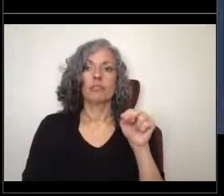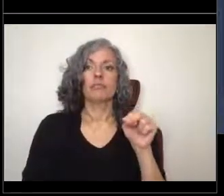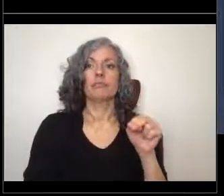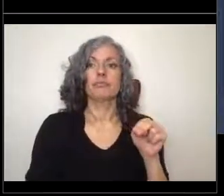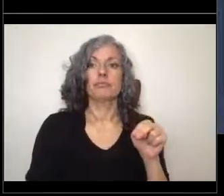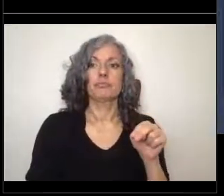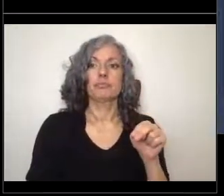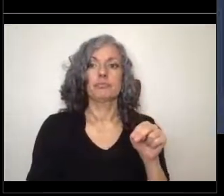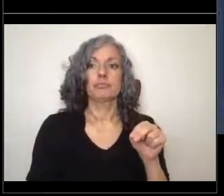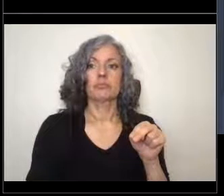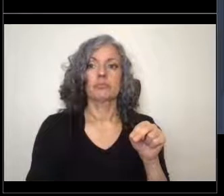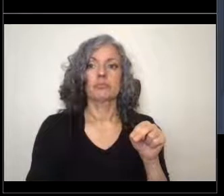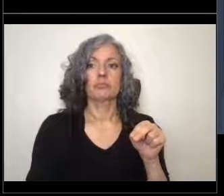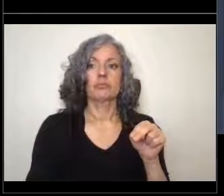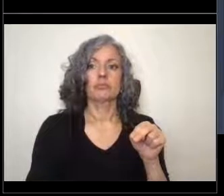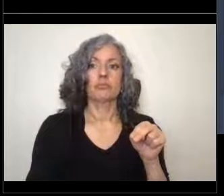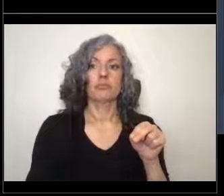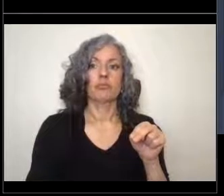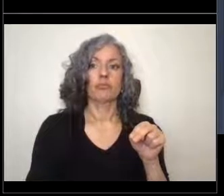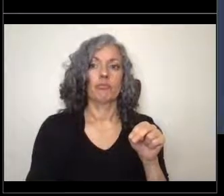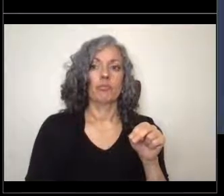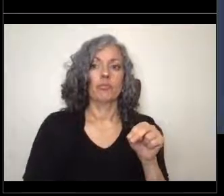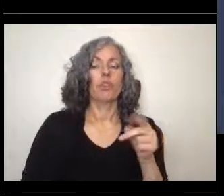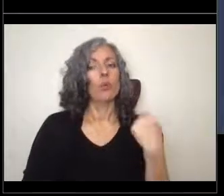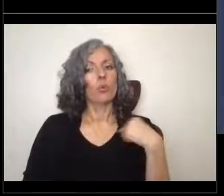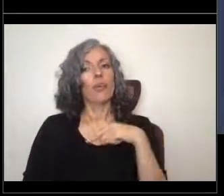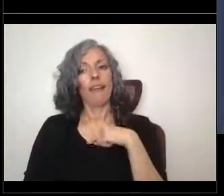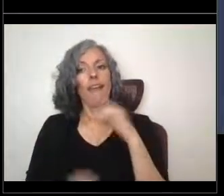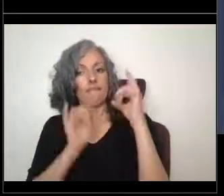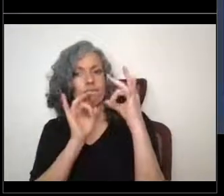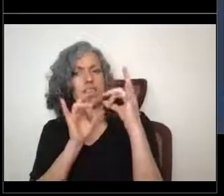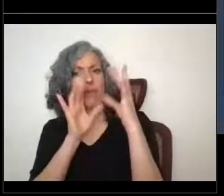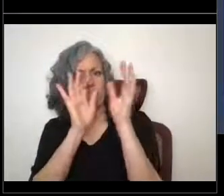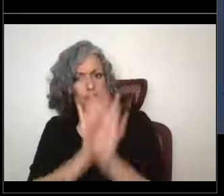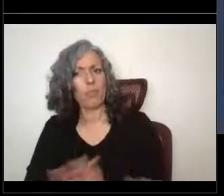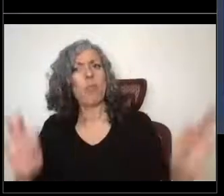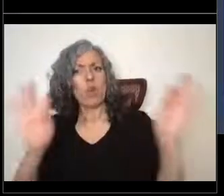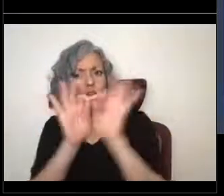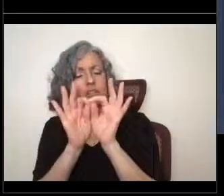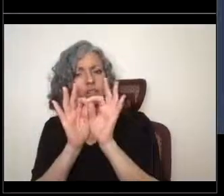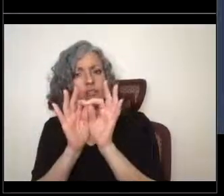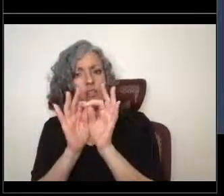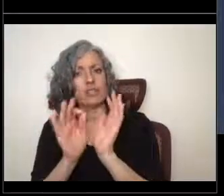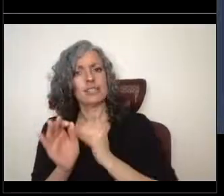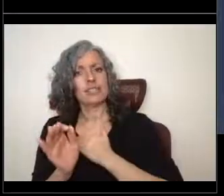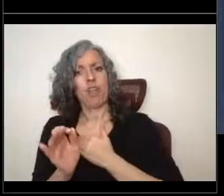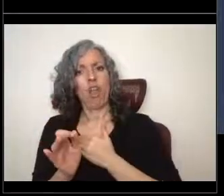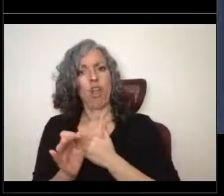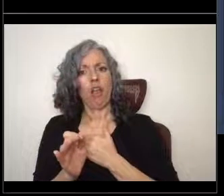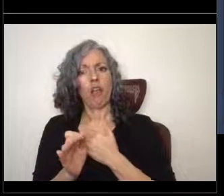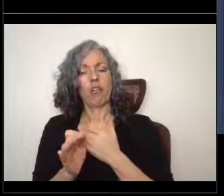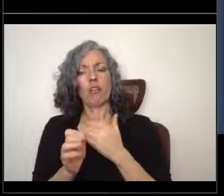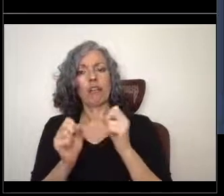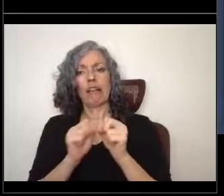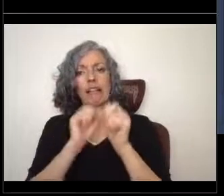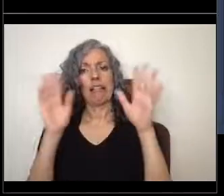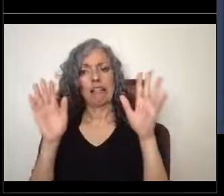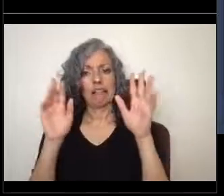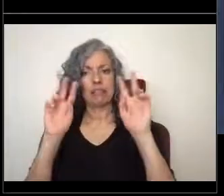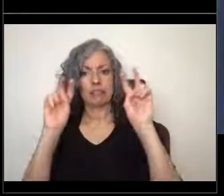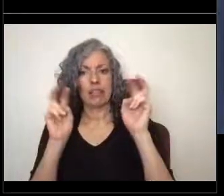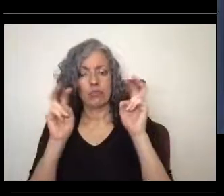public engagement and ensuring that we have robust feedback. And so our equity statement is very clear that we